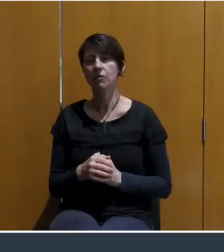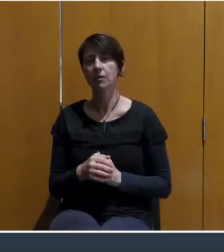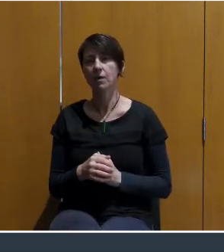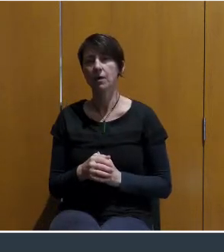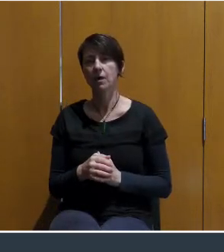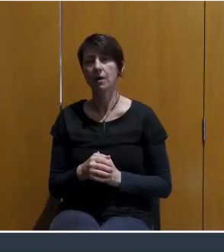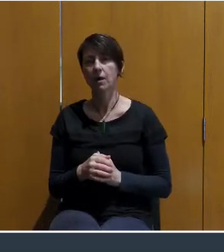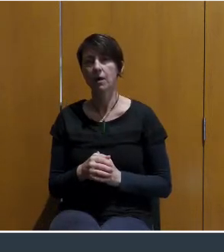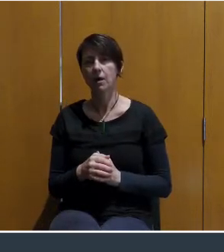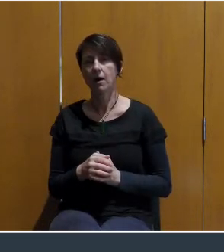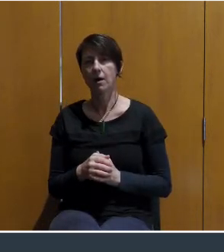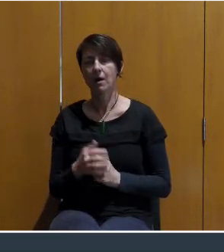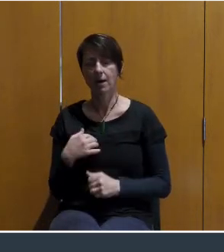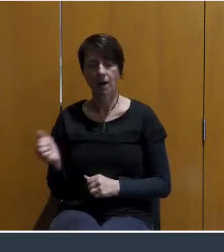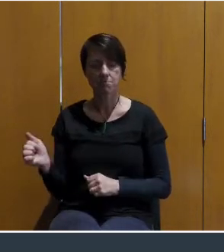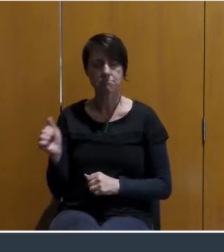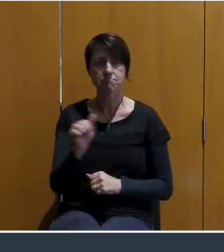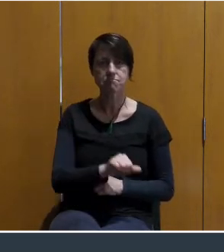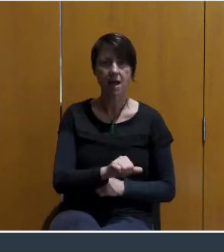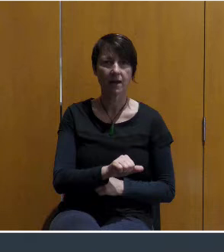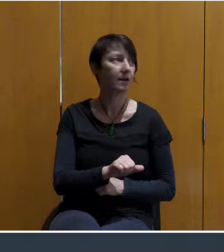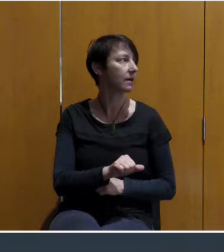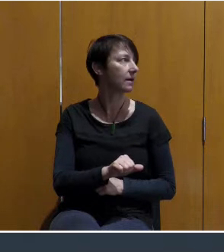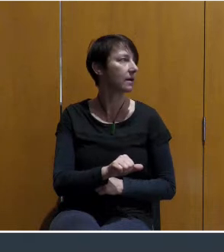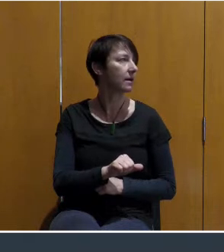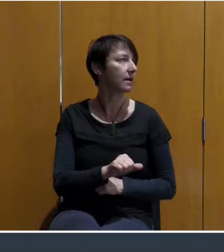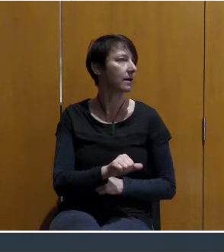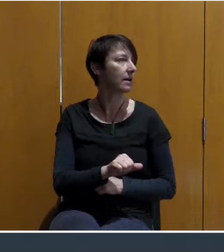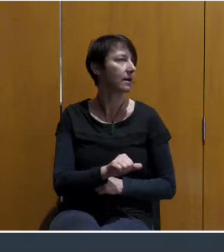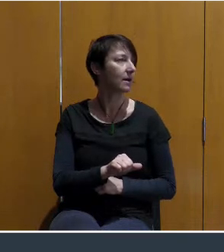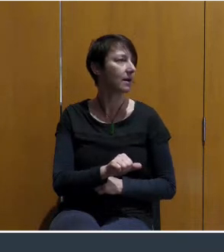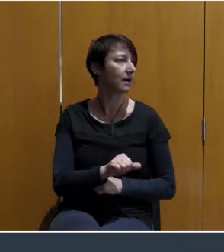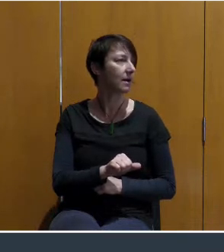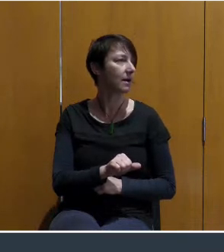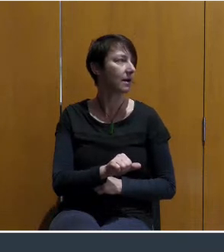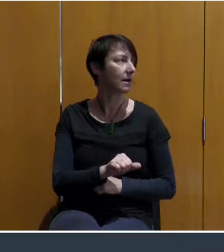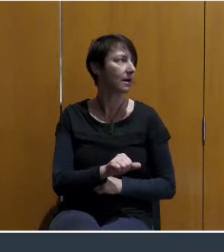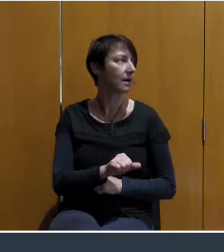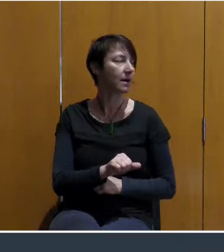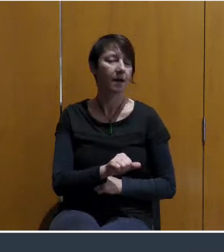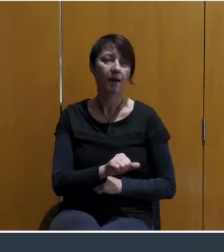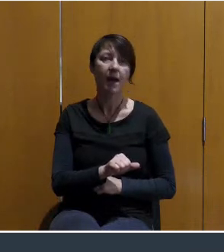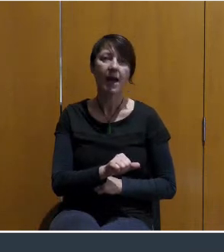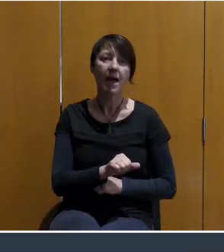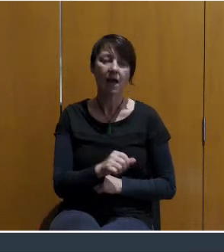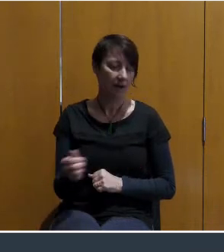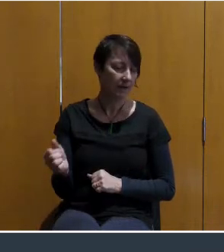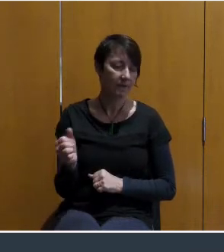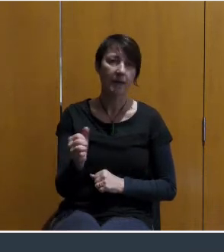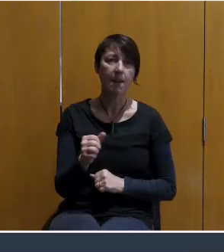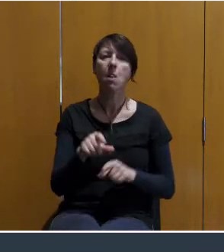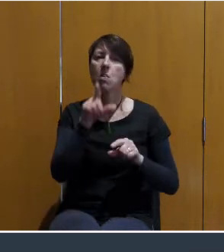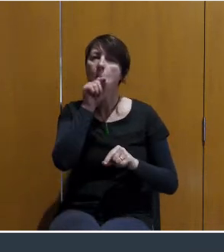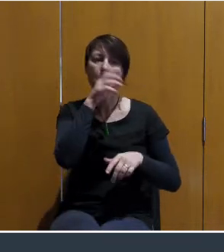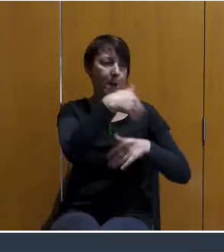down. I didn't find the eggs, but I was really surprised about that far down below the stones. There's a layer of shells. And I suppose